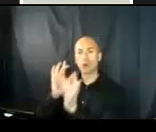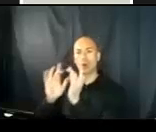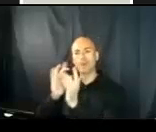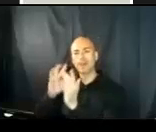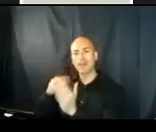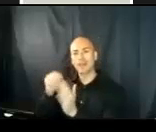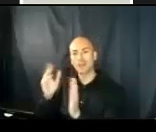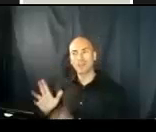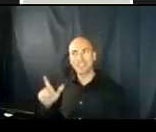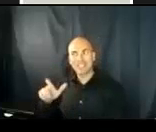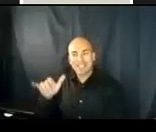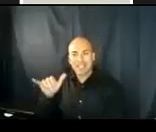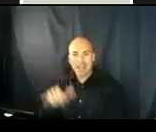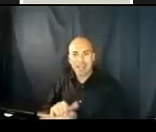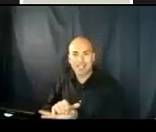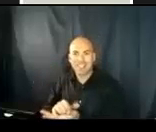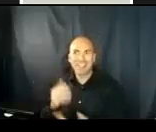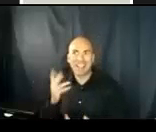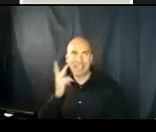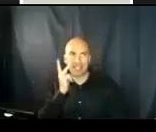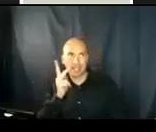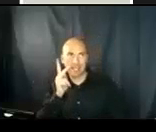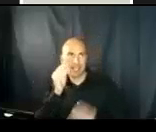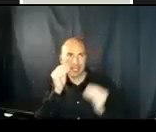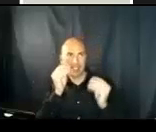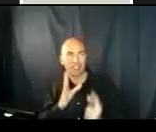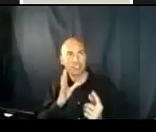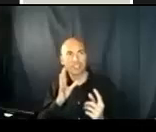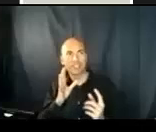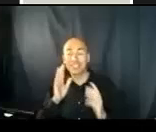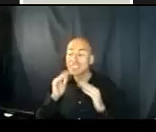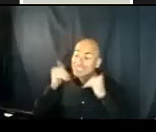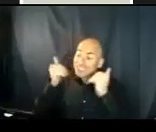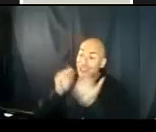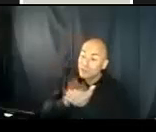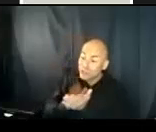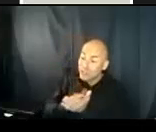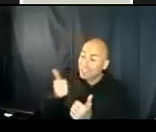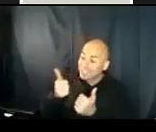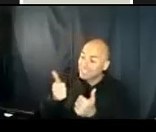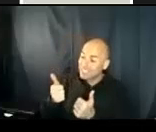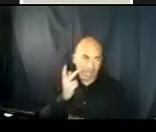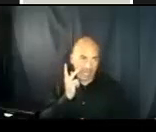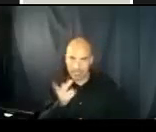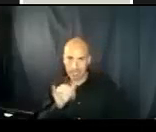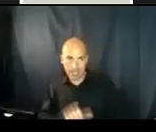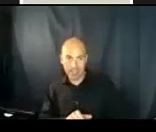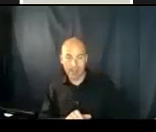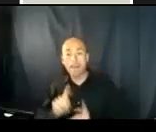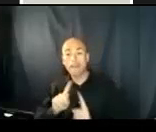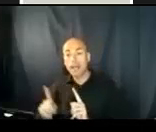have the teacher face-to-face giving them kudos and telling them how great they're doing, but we can use these